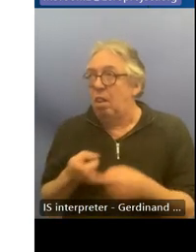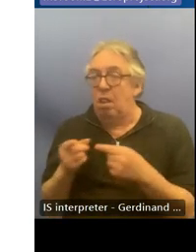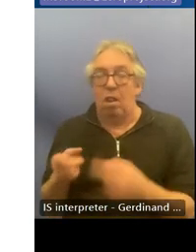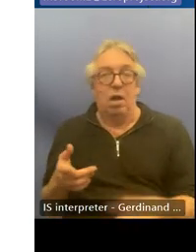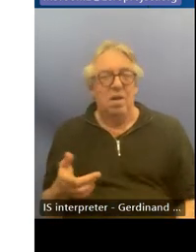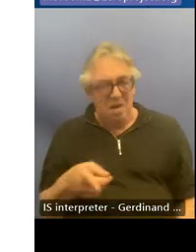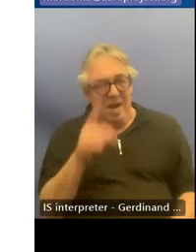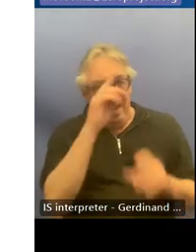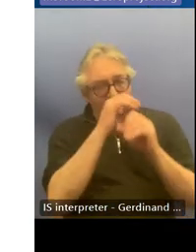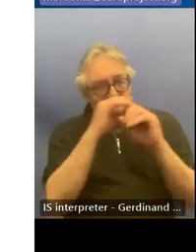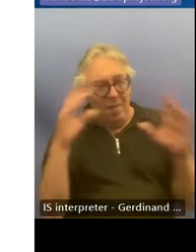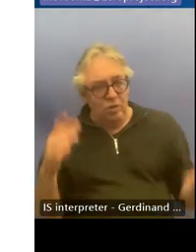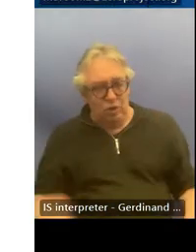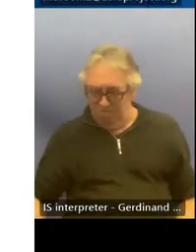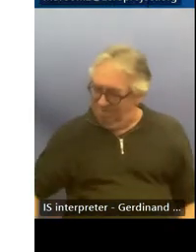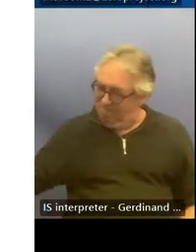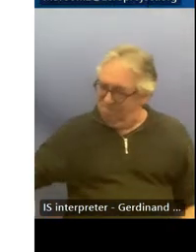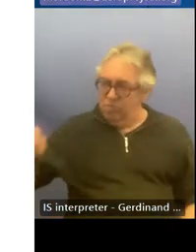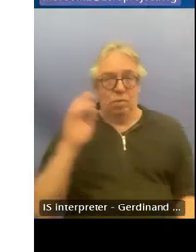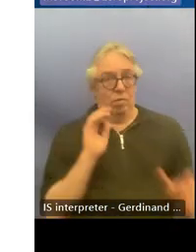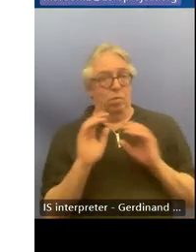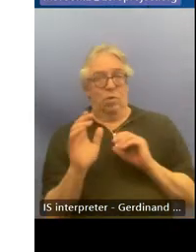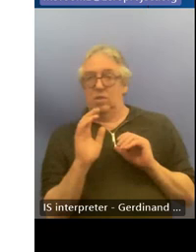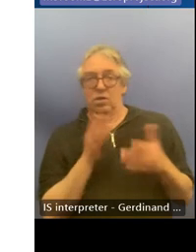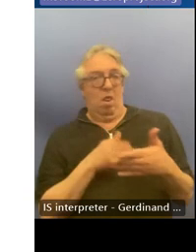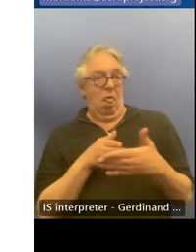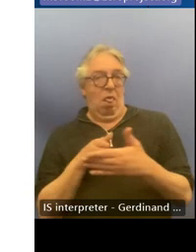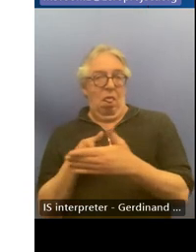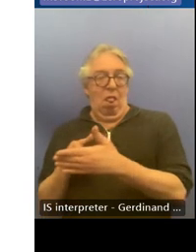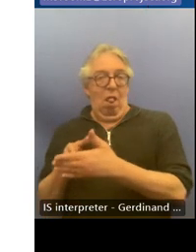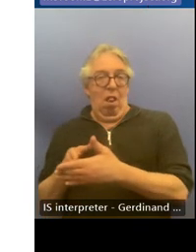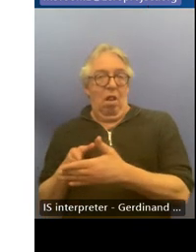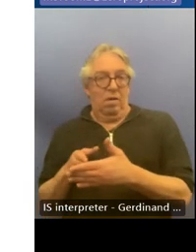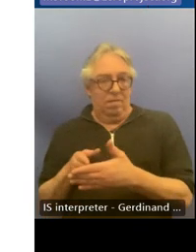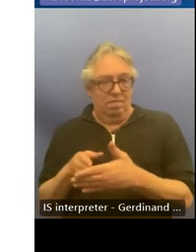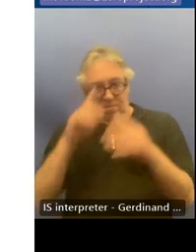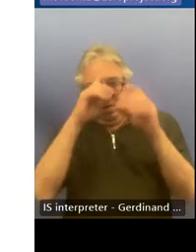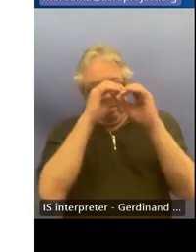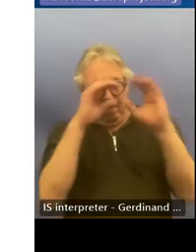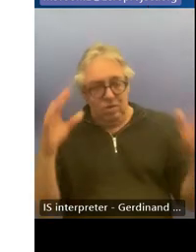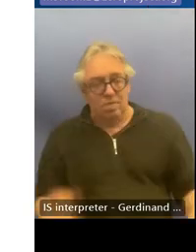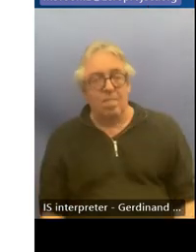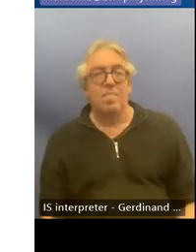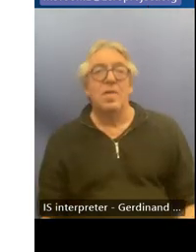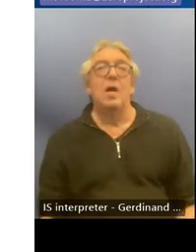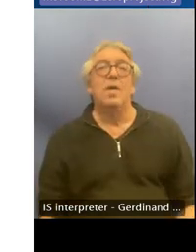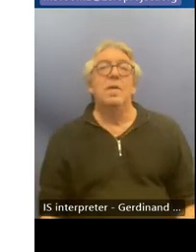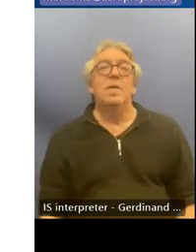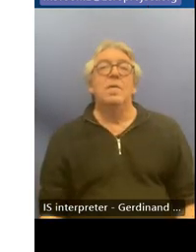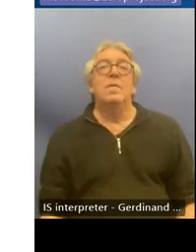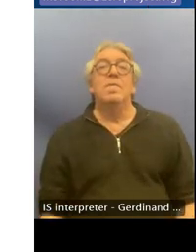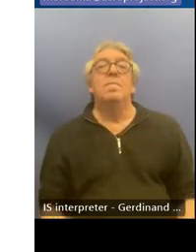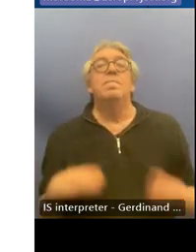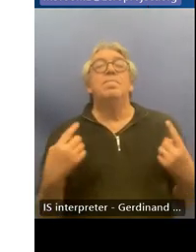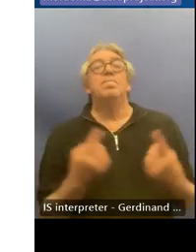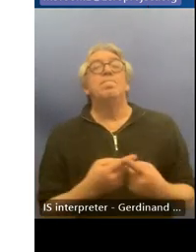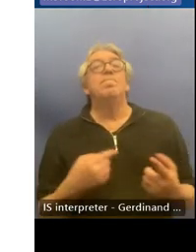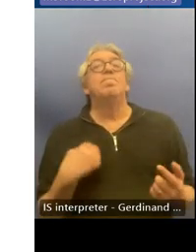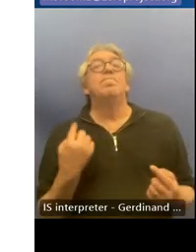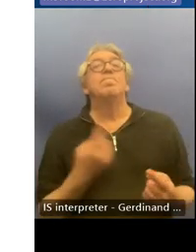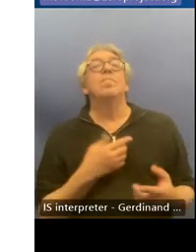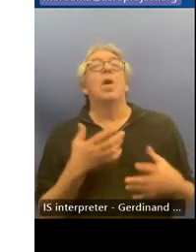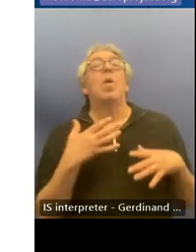those barriers and challenges. In our organization, we aim to support Juan and other deaf children